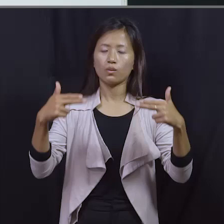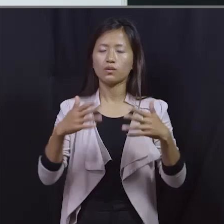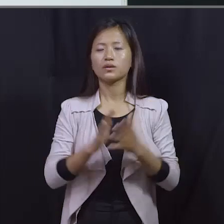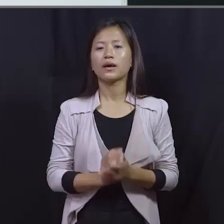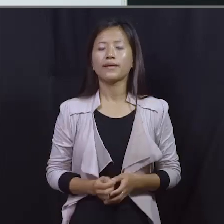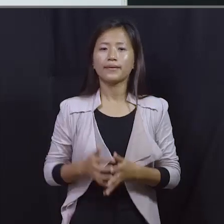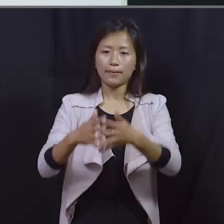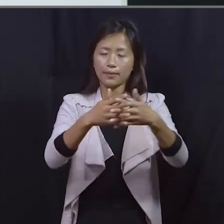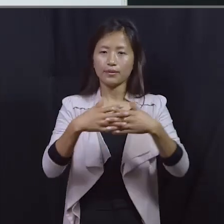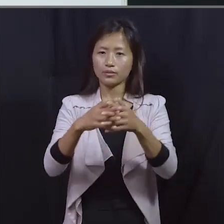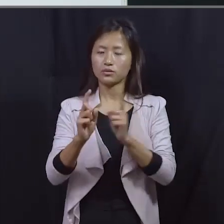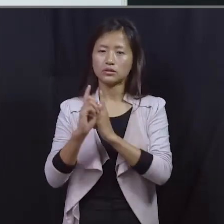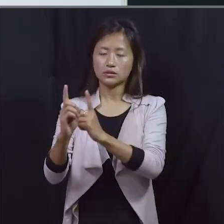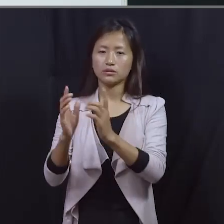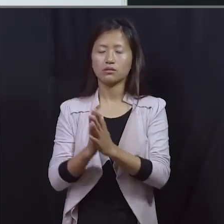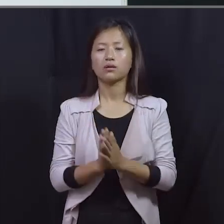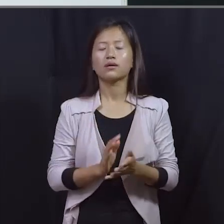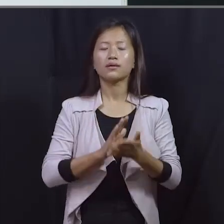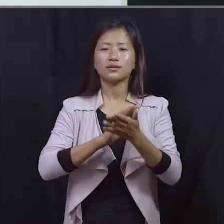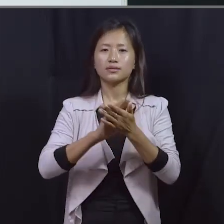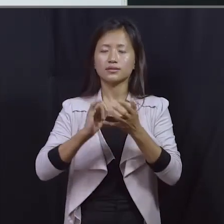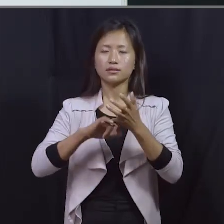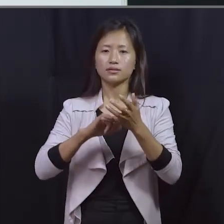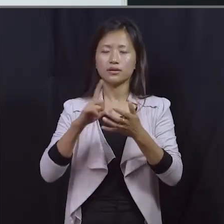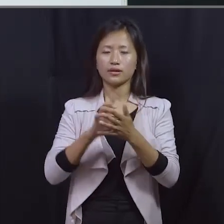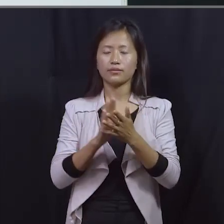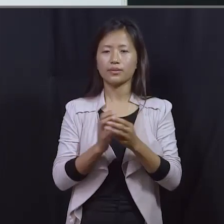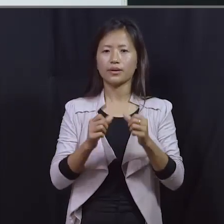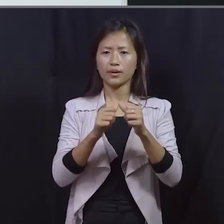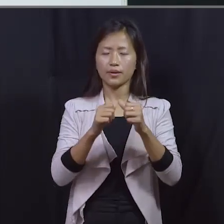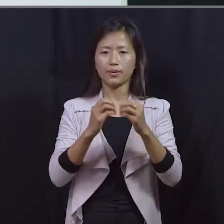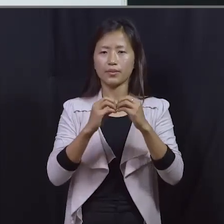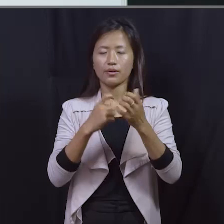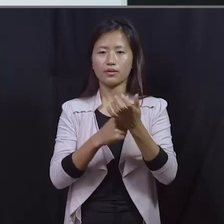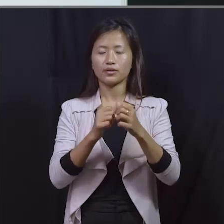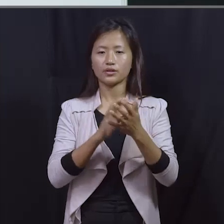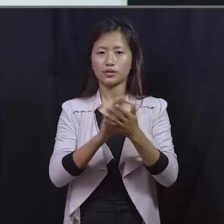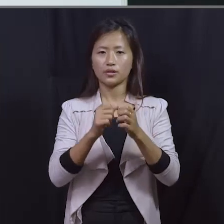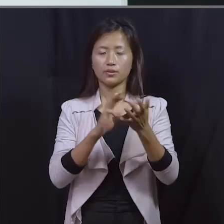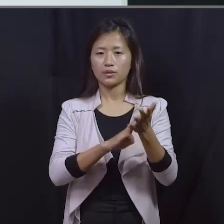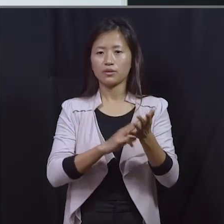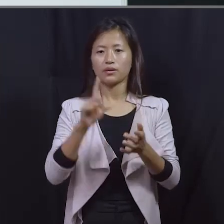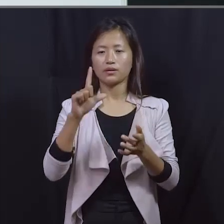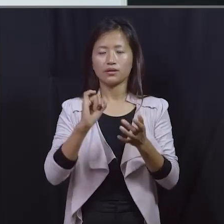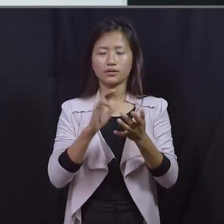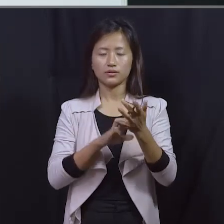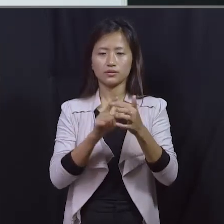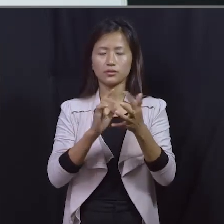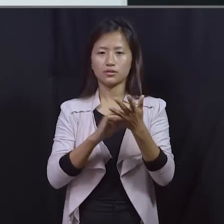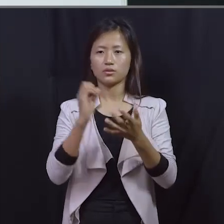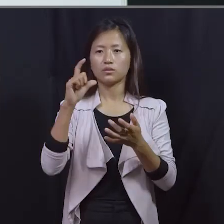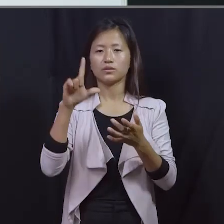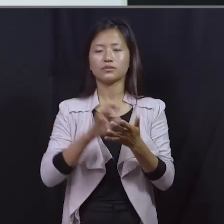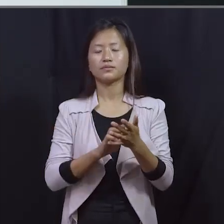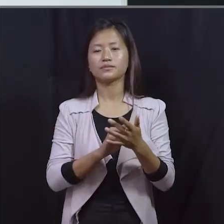America, which led to the abolition of slavery under Abraham Lincoln. That was for your information. But when civil war